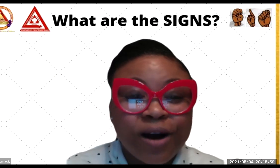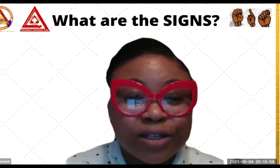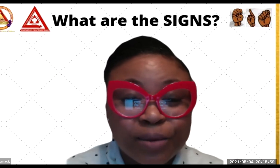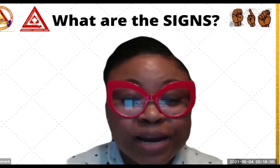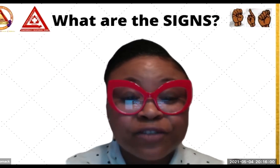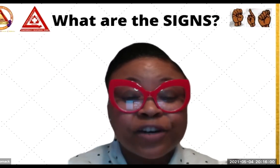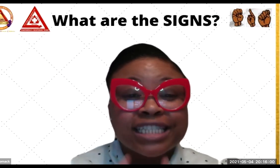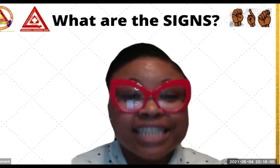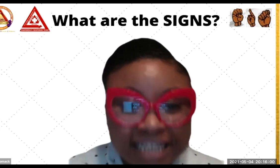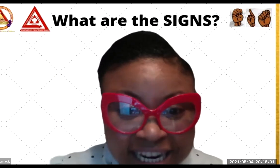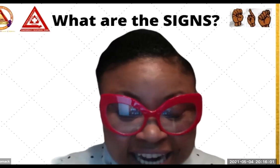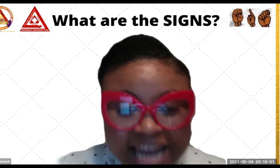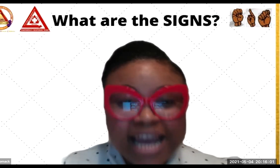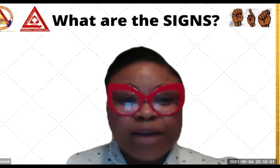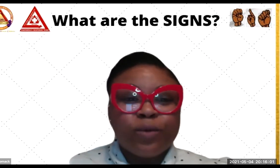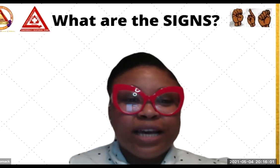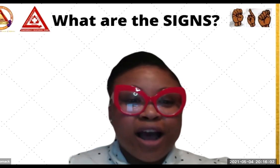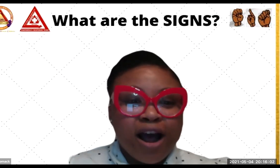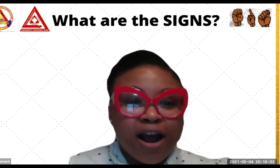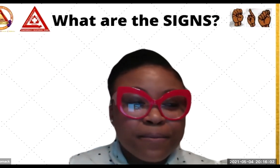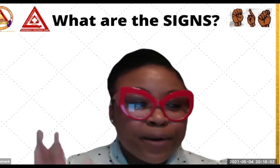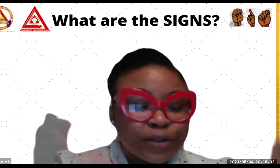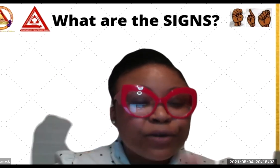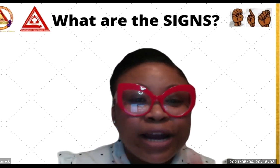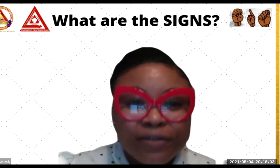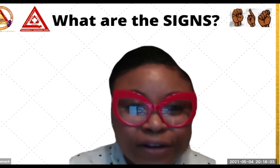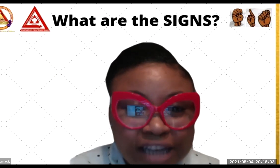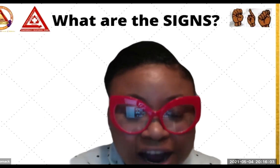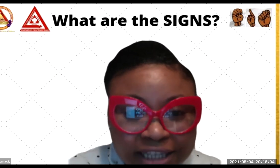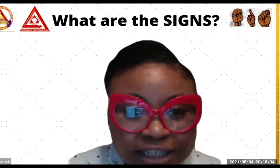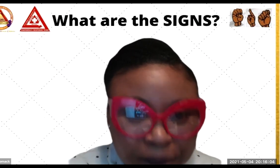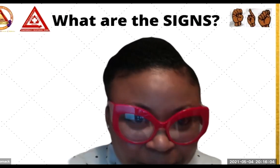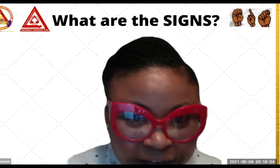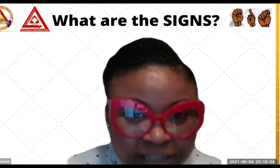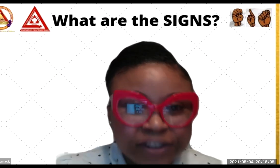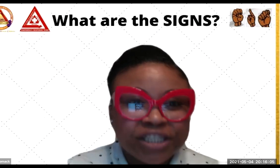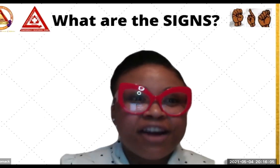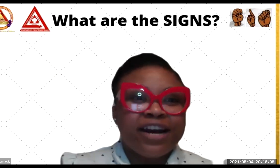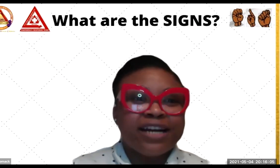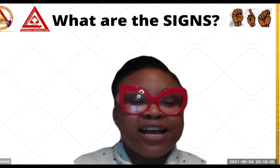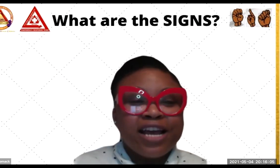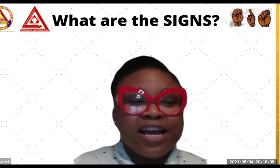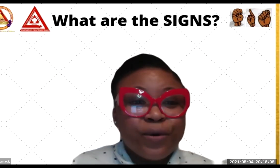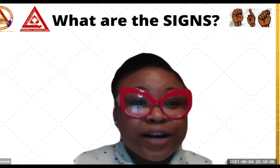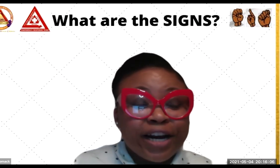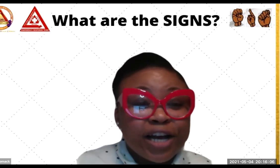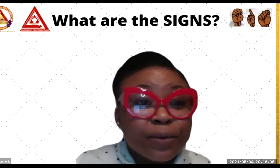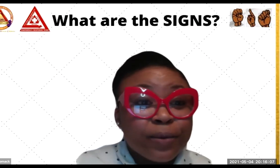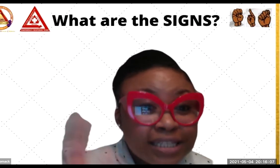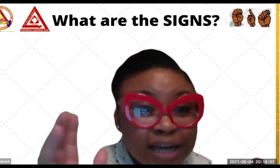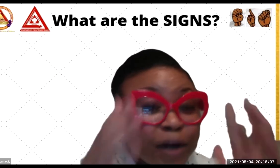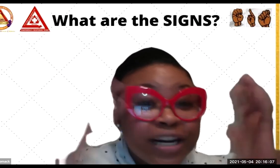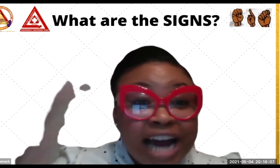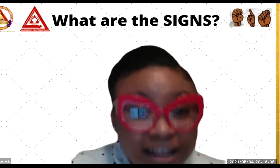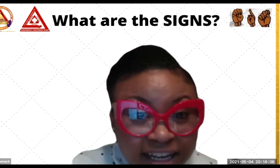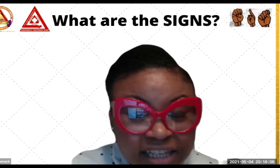you all so much for attending, and we are most grateful to our interpreters for sharing your